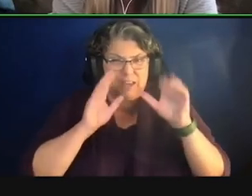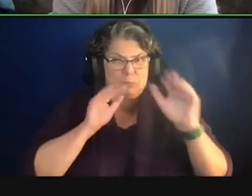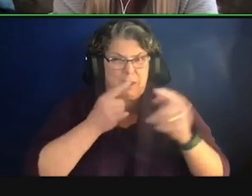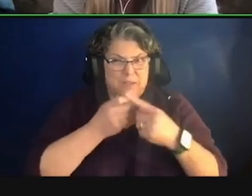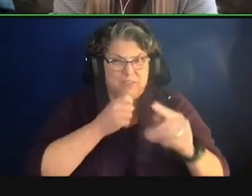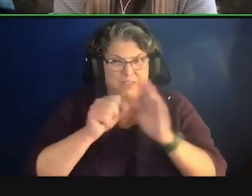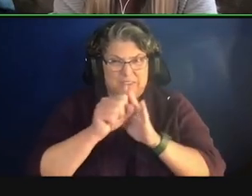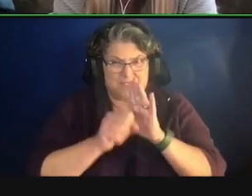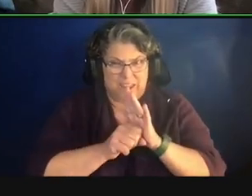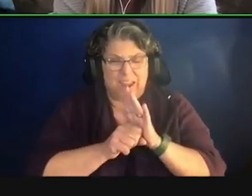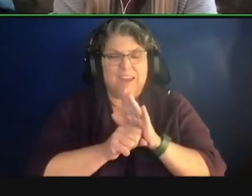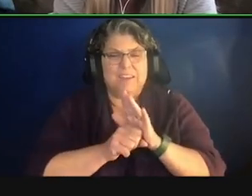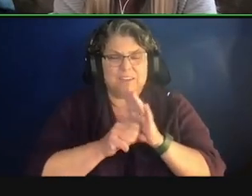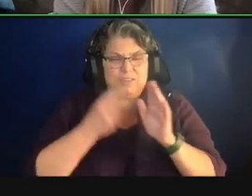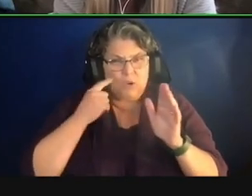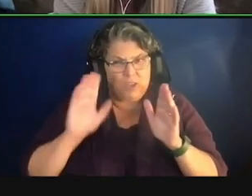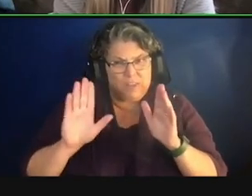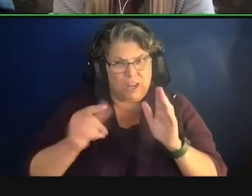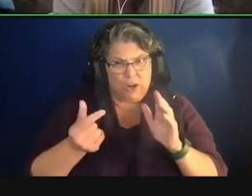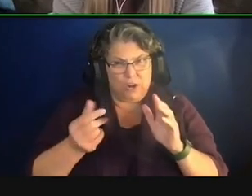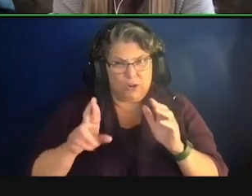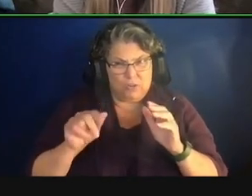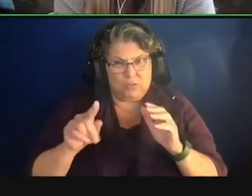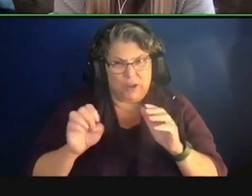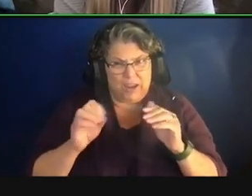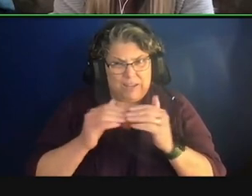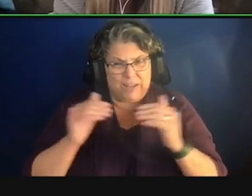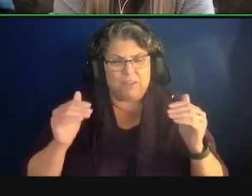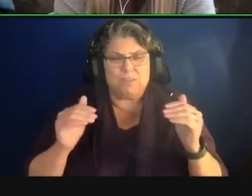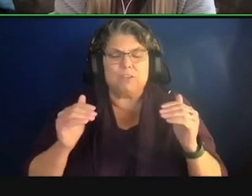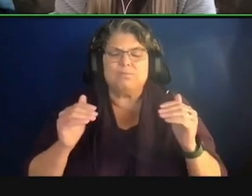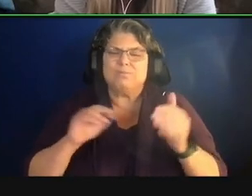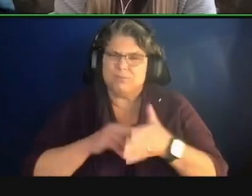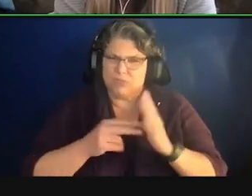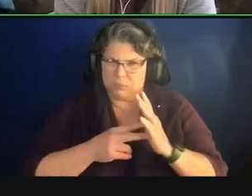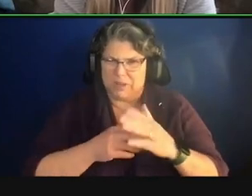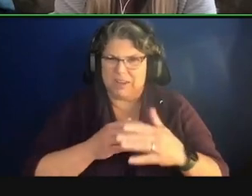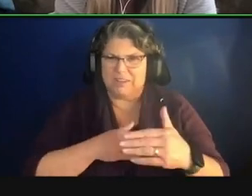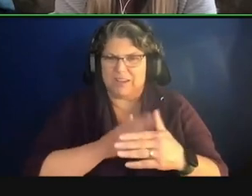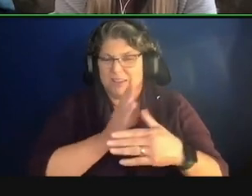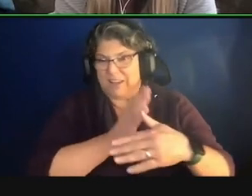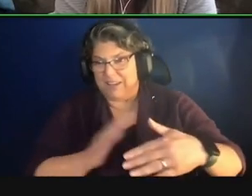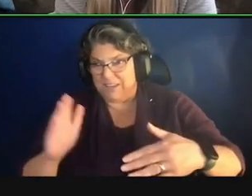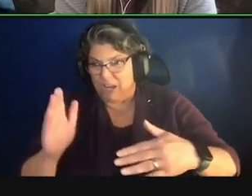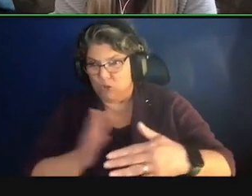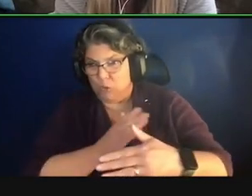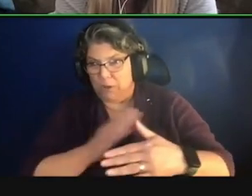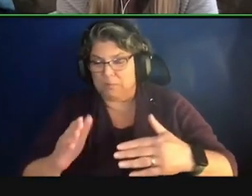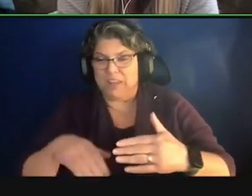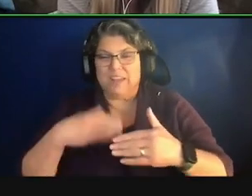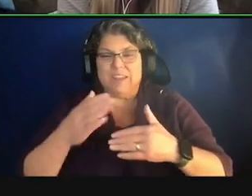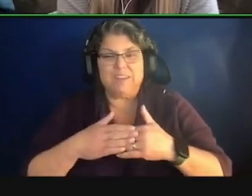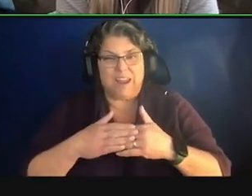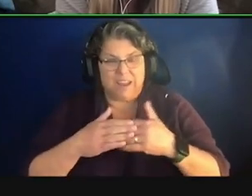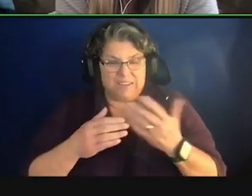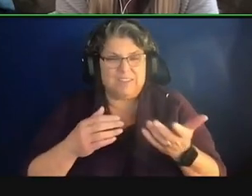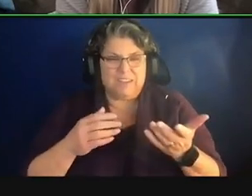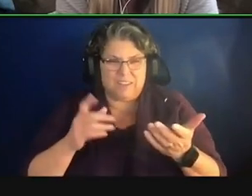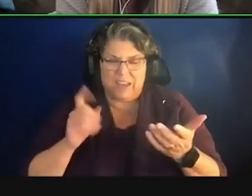level, the next step on that continuum might be to discuss whether or not they need to